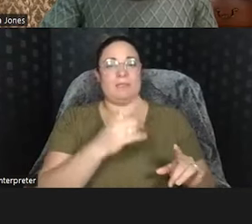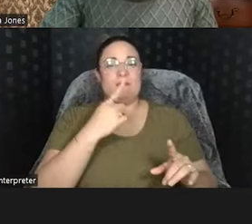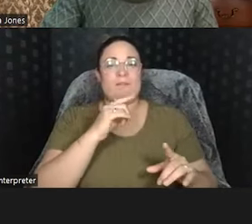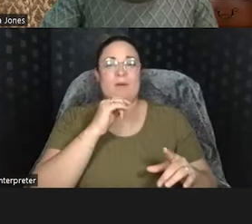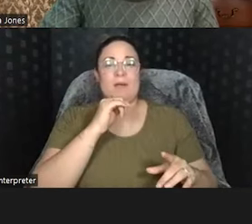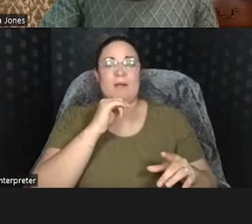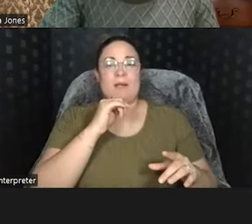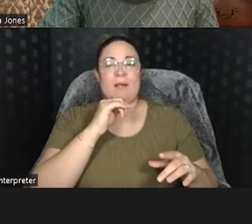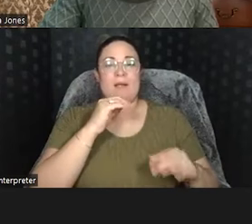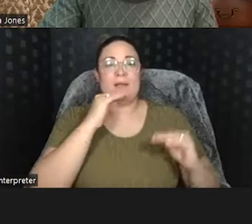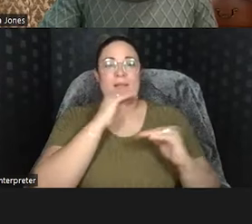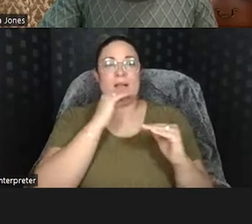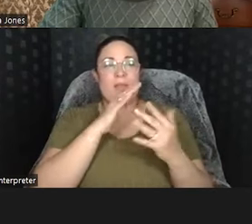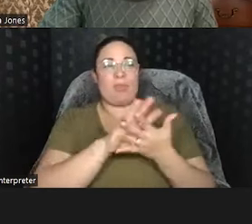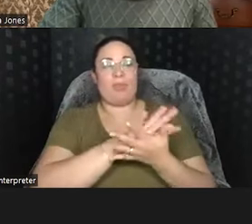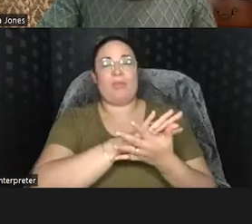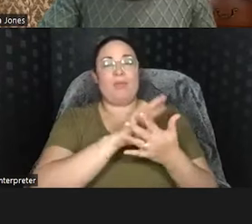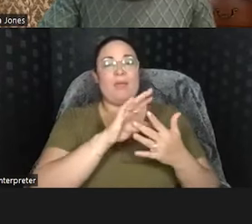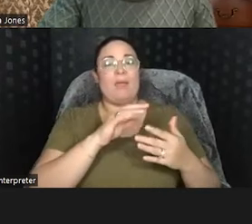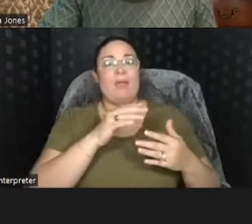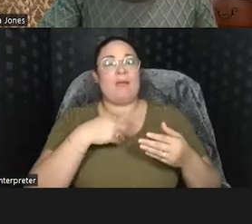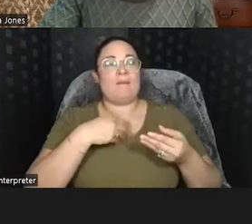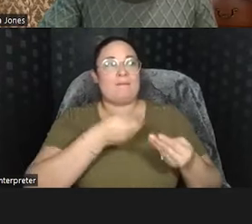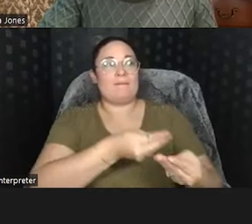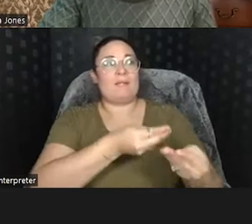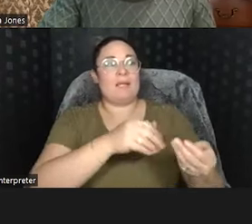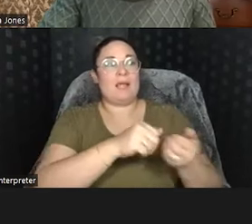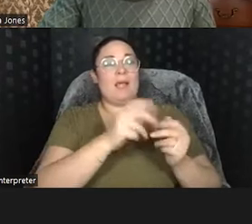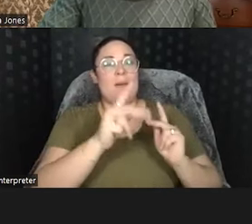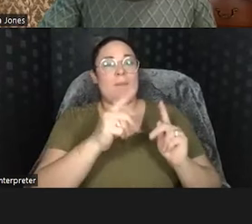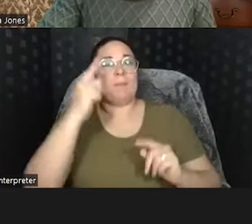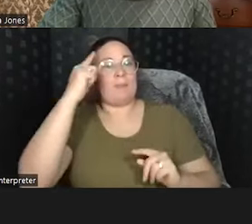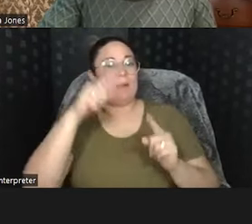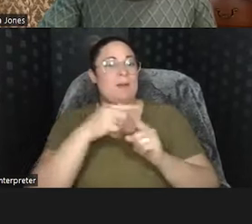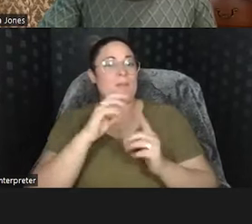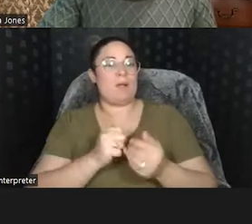is fueling the way that we talk about trans people, and thus what the policy response is.